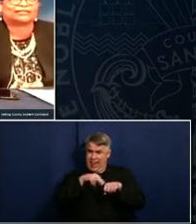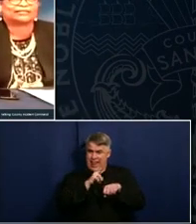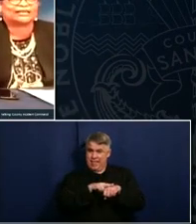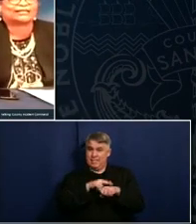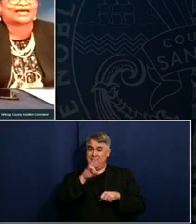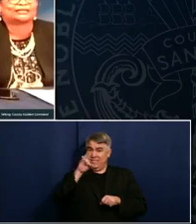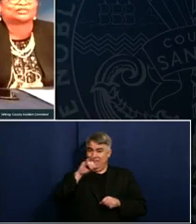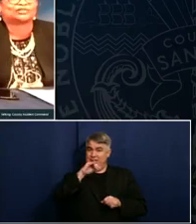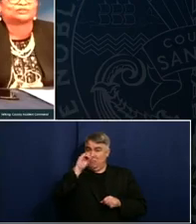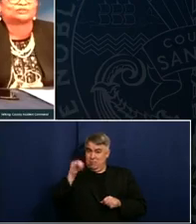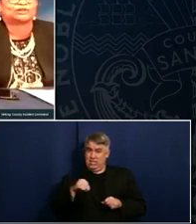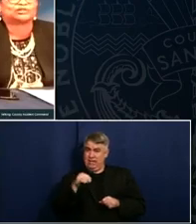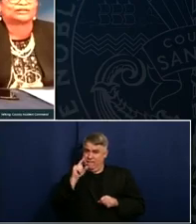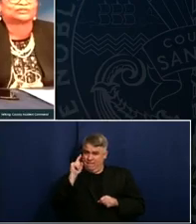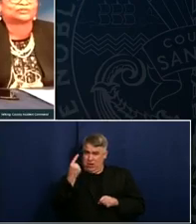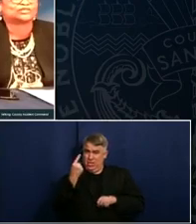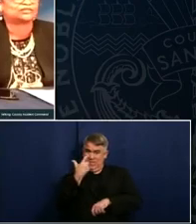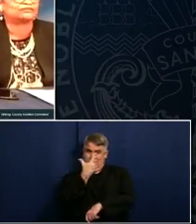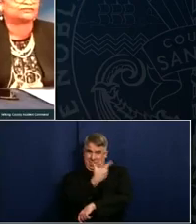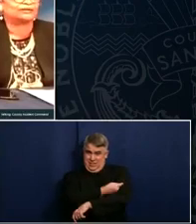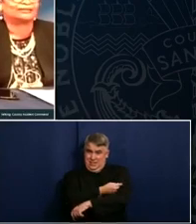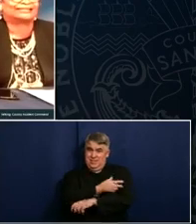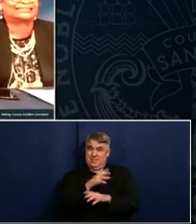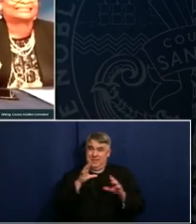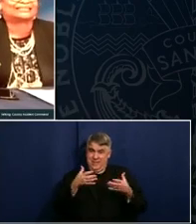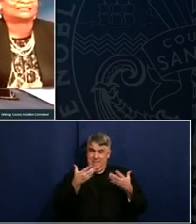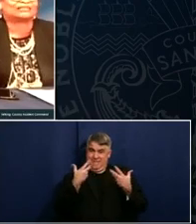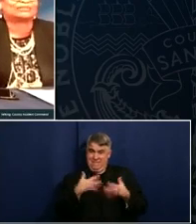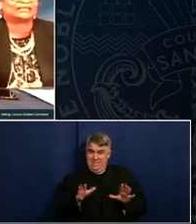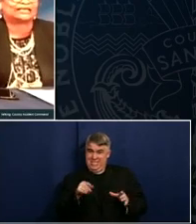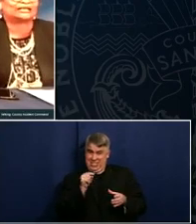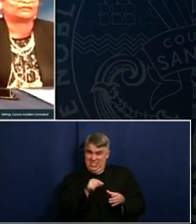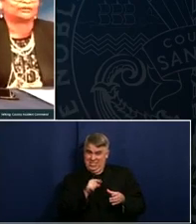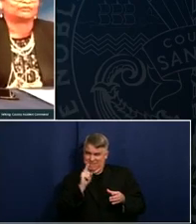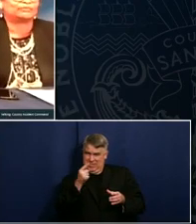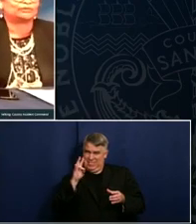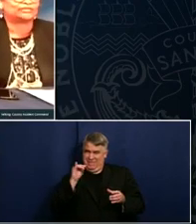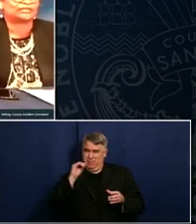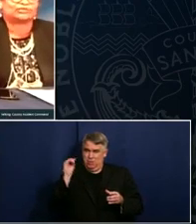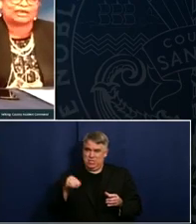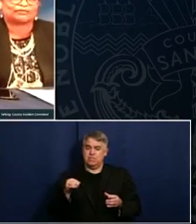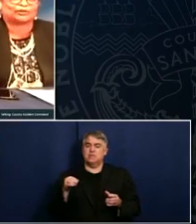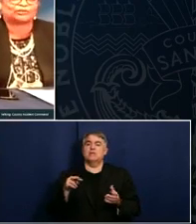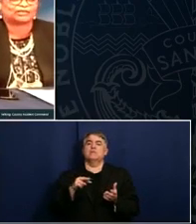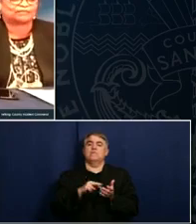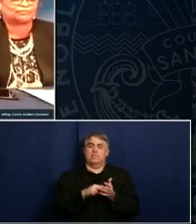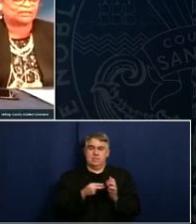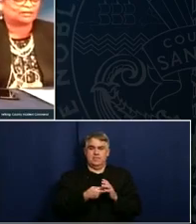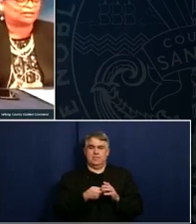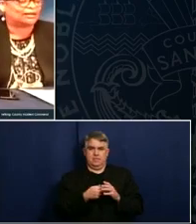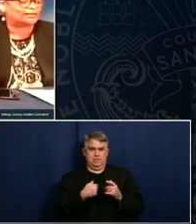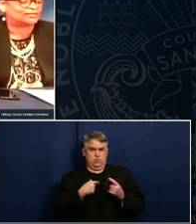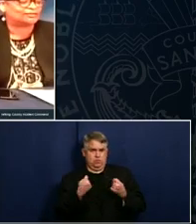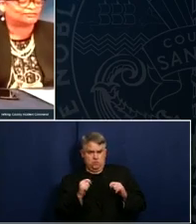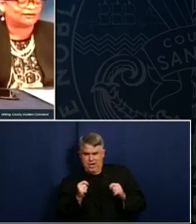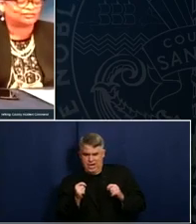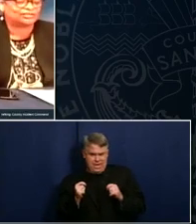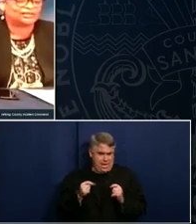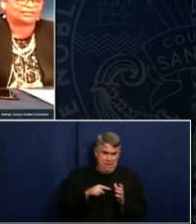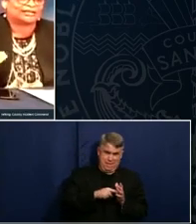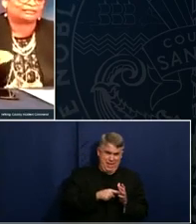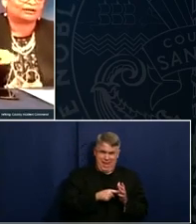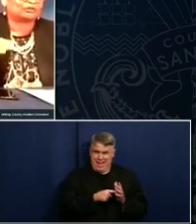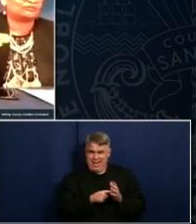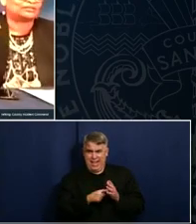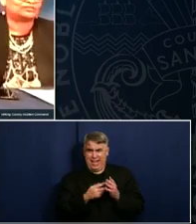being vaccinated, and that is to try to achieve at least the beginning of herd immunity. You may have heard Dr.